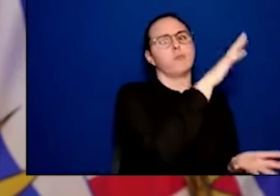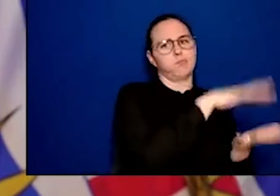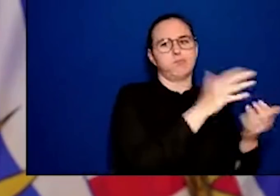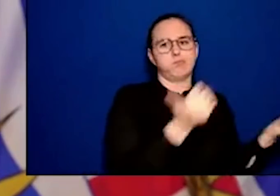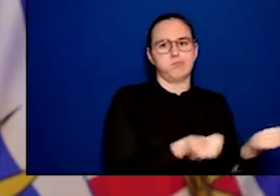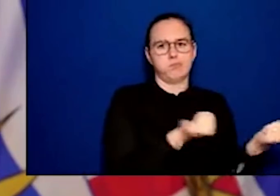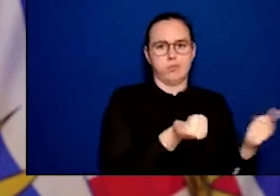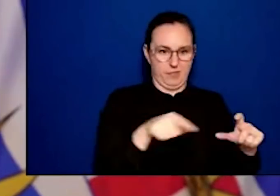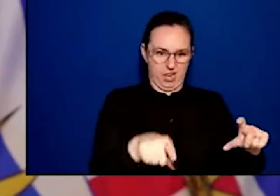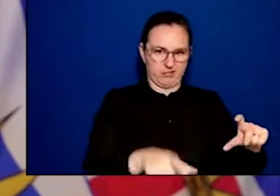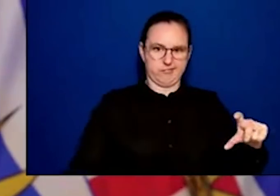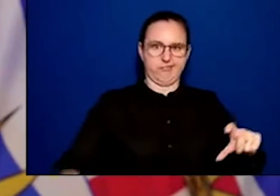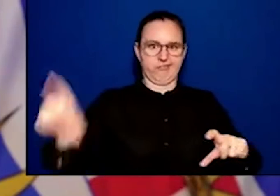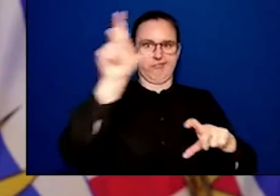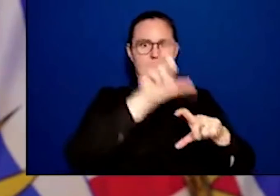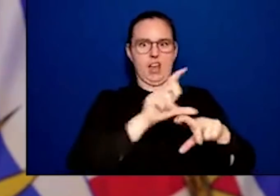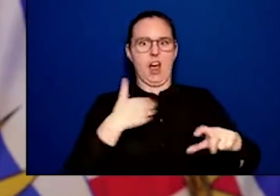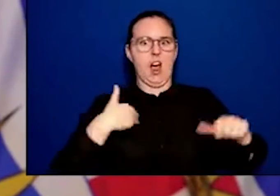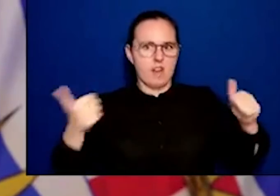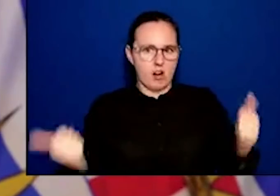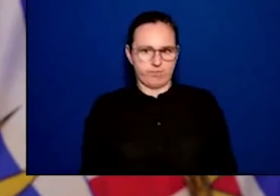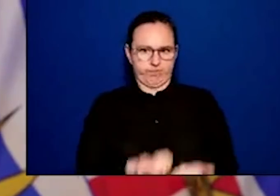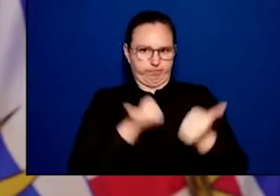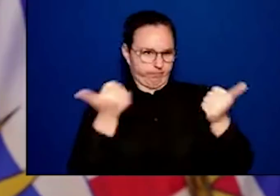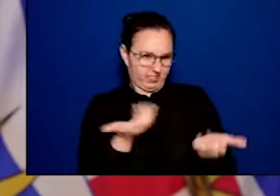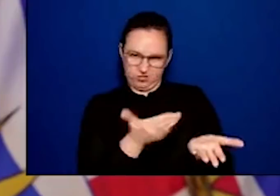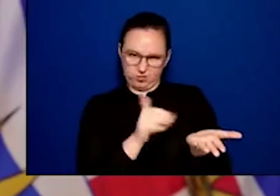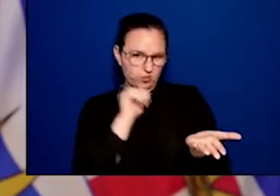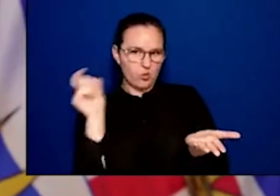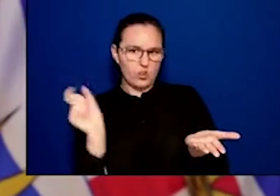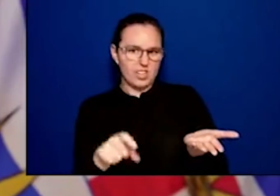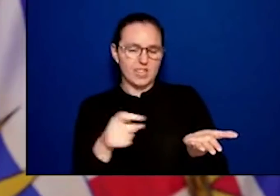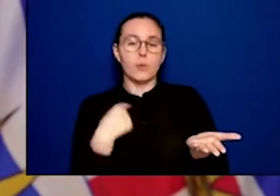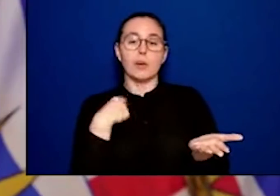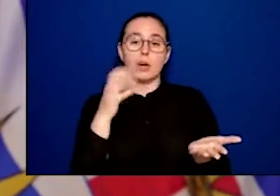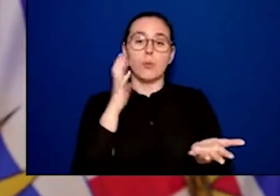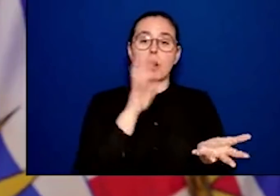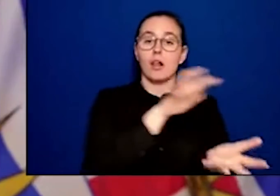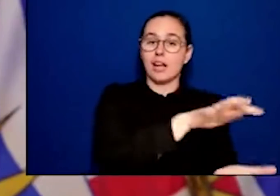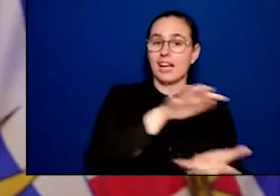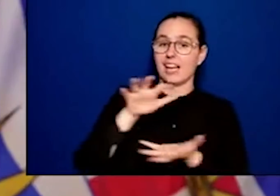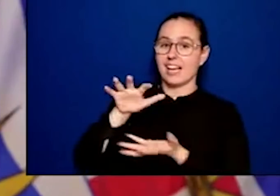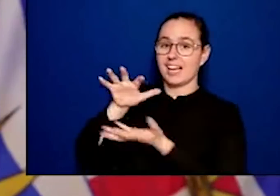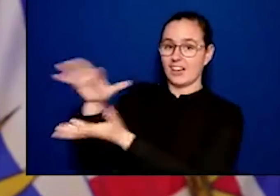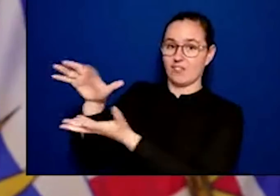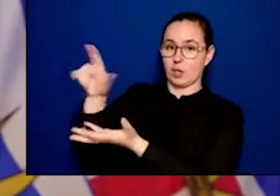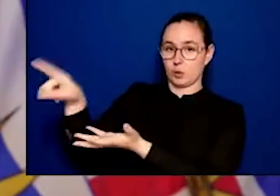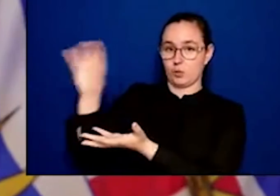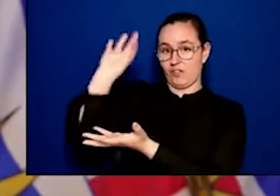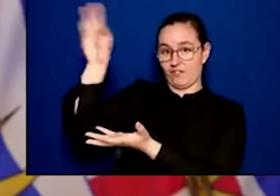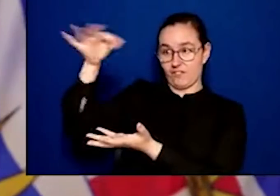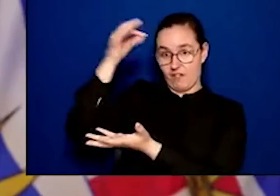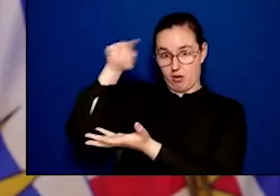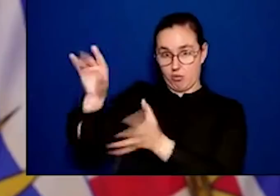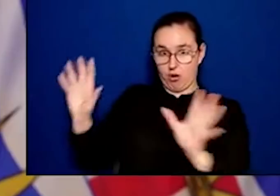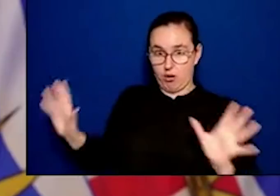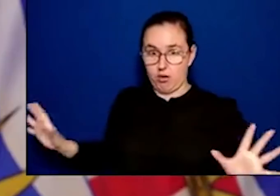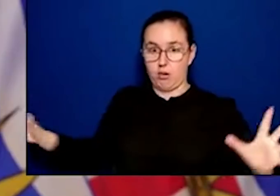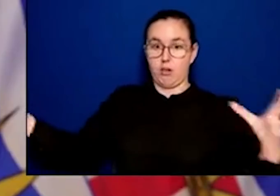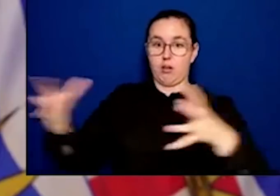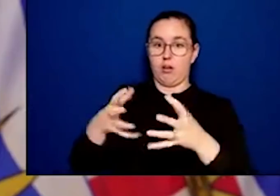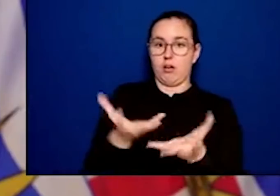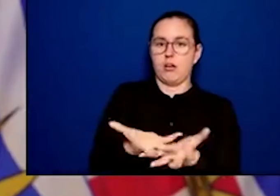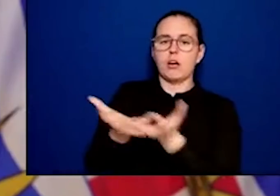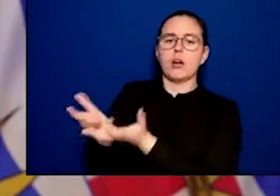our needs over the next few months. And these vaccines will be part of the Canadian donation to the COVAX initiative. It